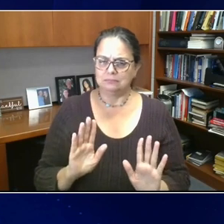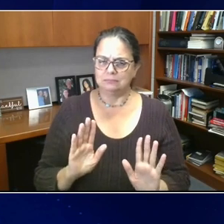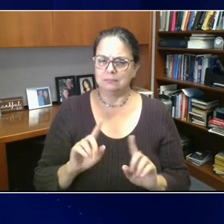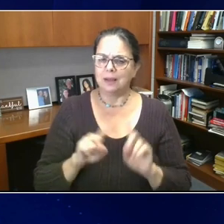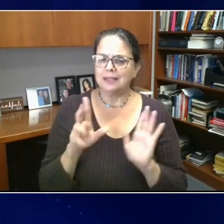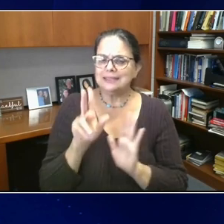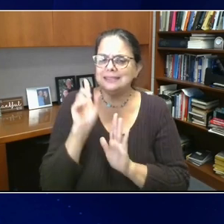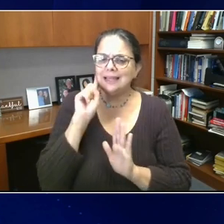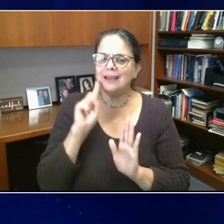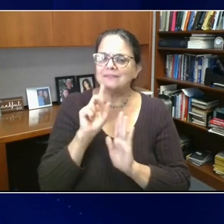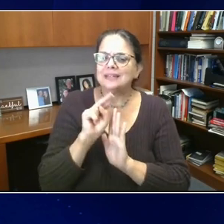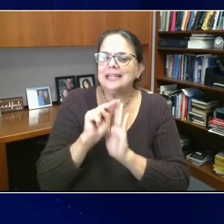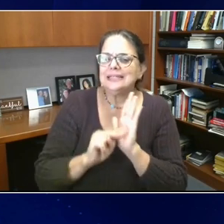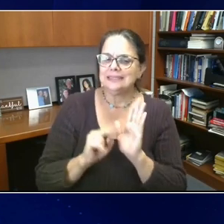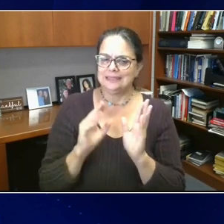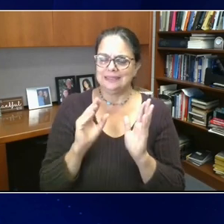deafness.